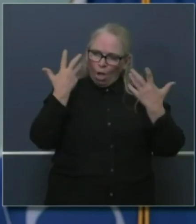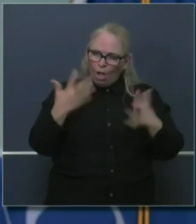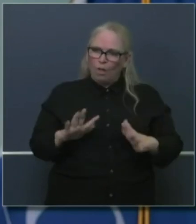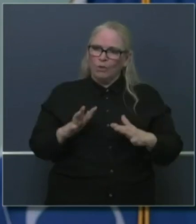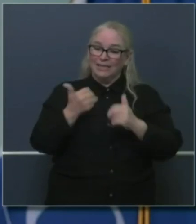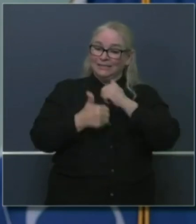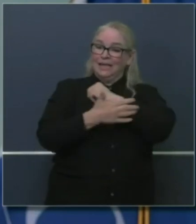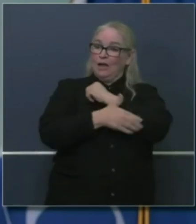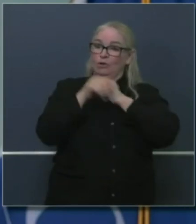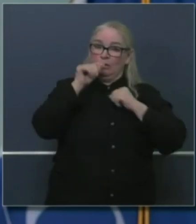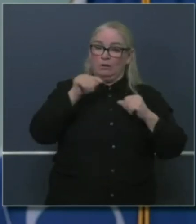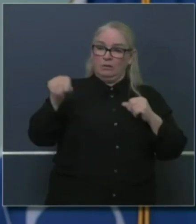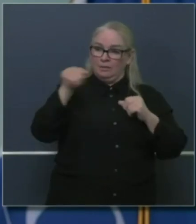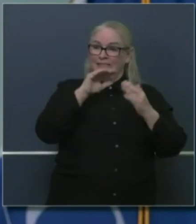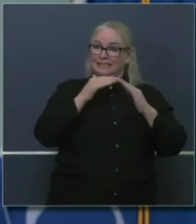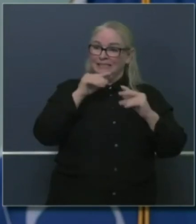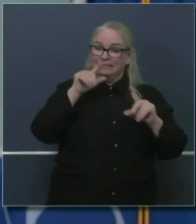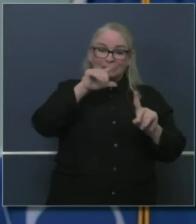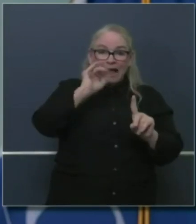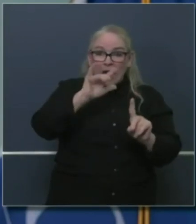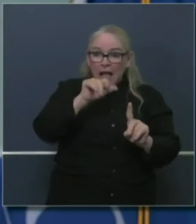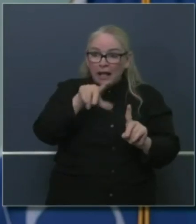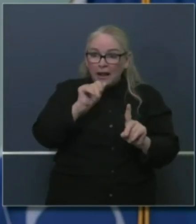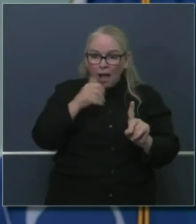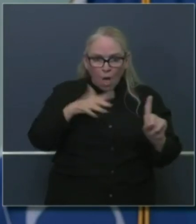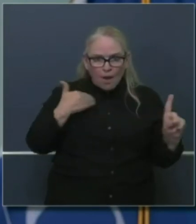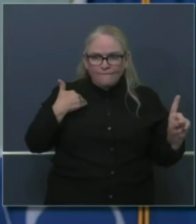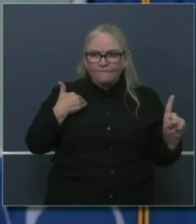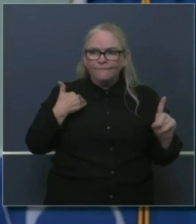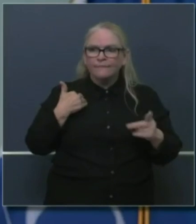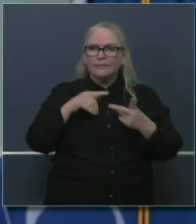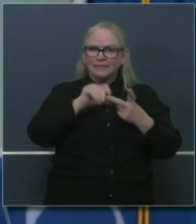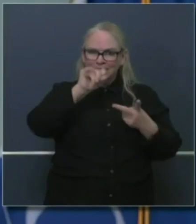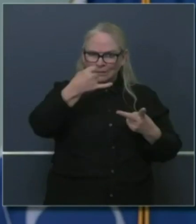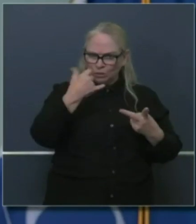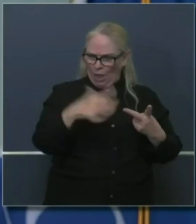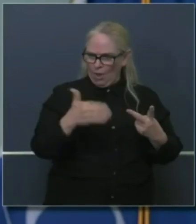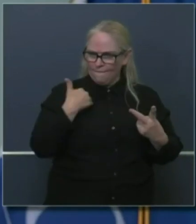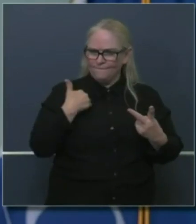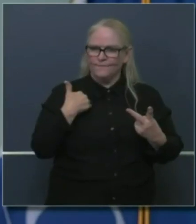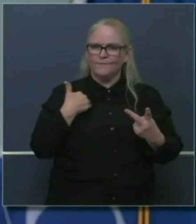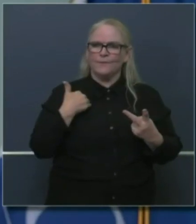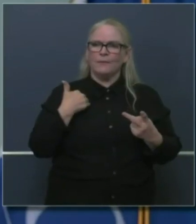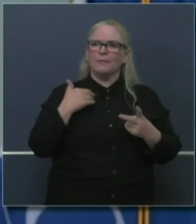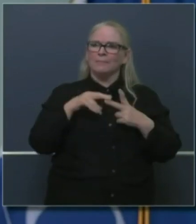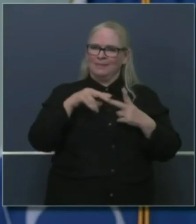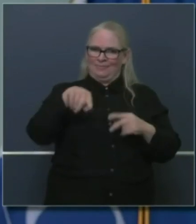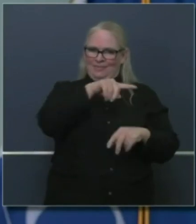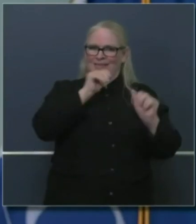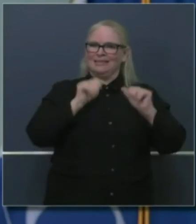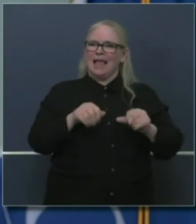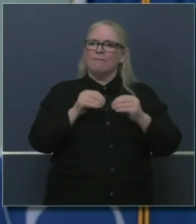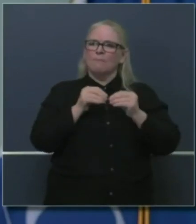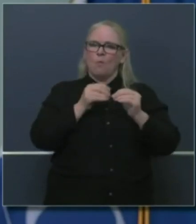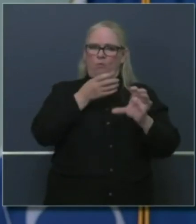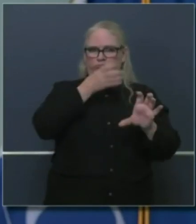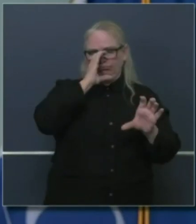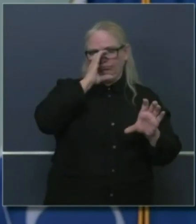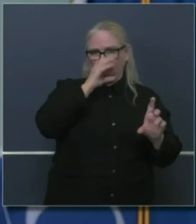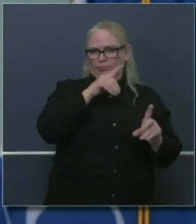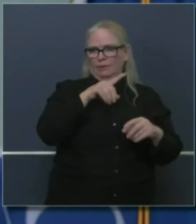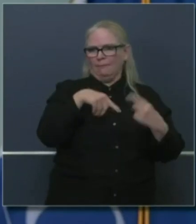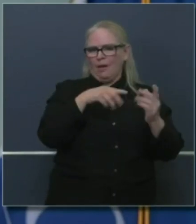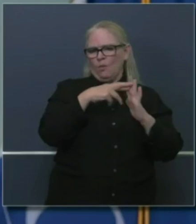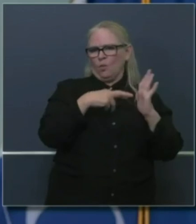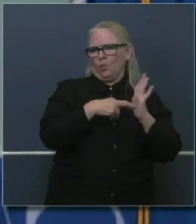communities, cities like LA have, and I think San Jose, SF, others can go further now with more clarification of the rules